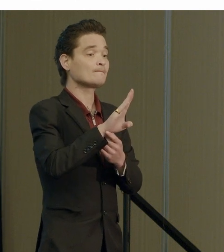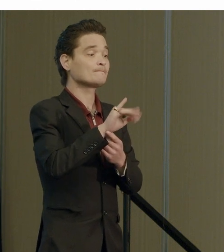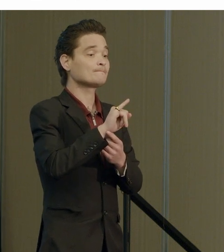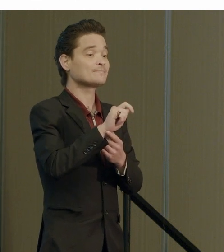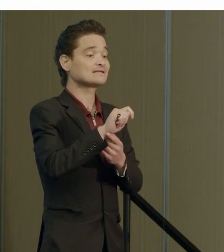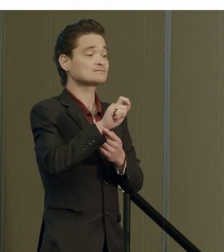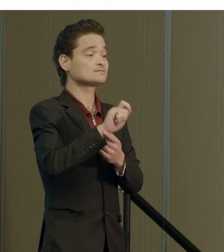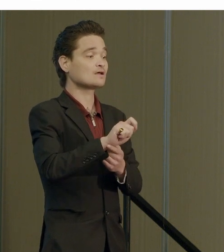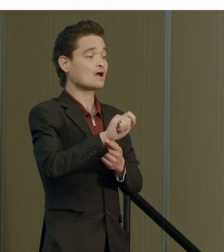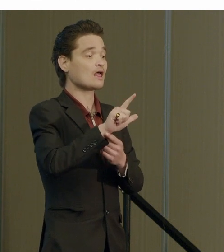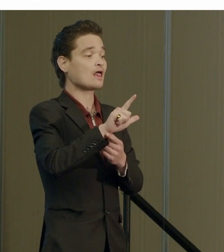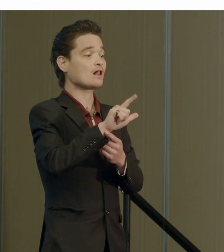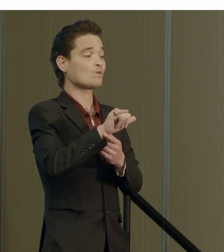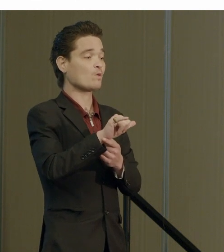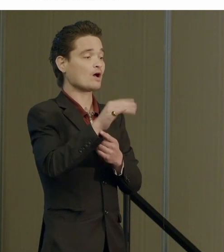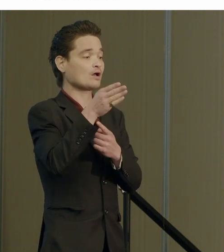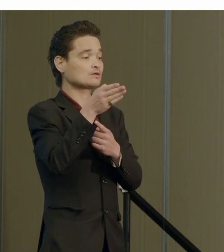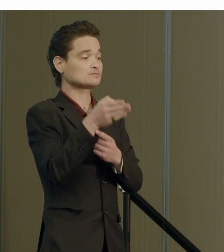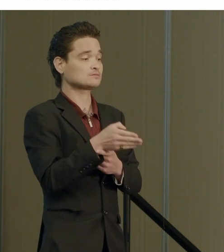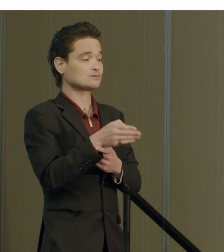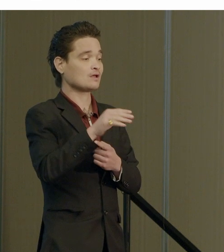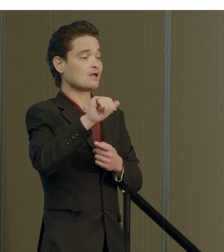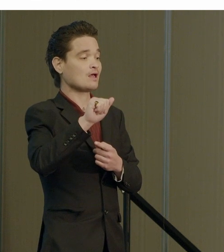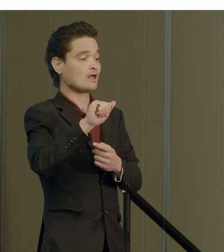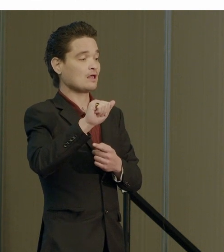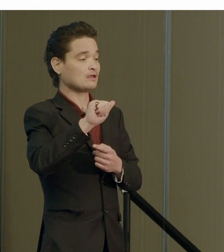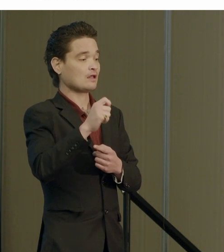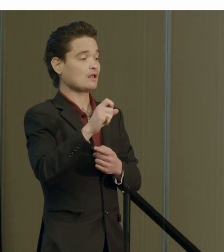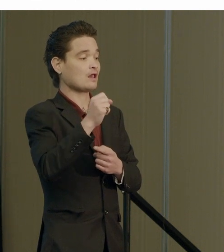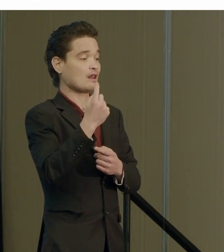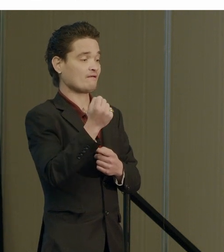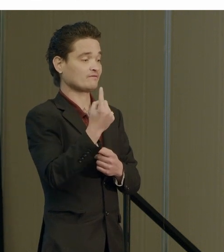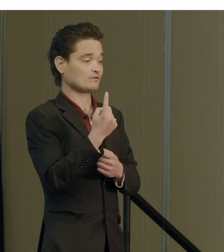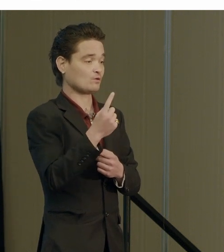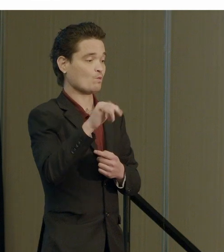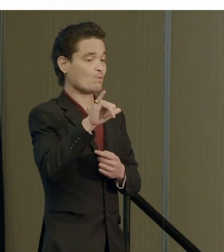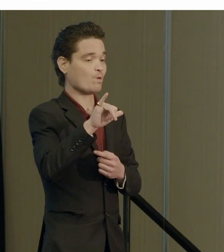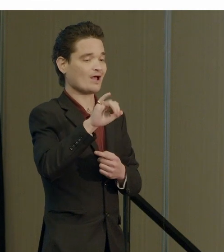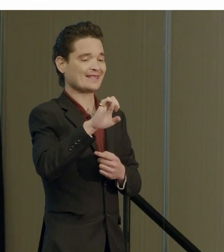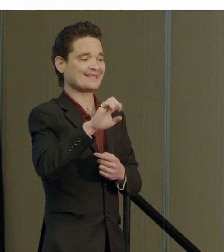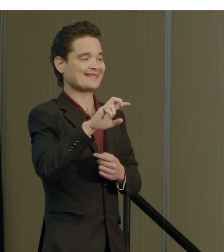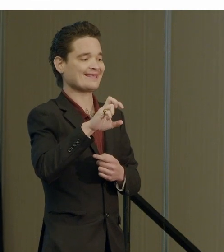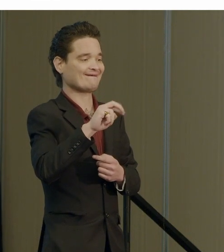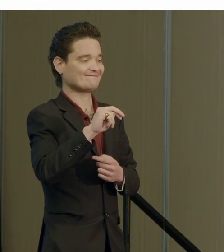bit.ly/A11Y-event_survey. And also, we'd love, if you all have questions, just come on up here. We'd love to just talk to you